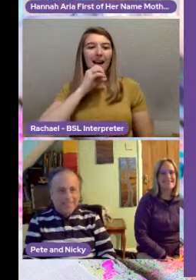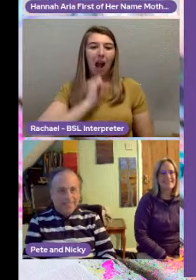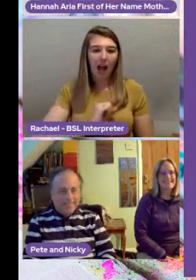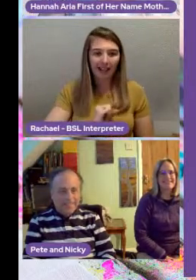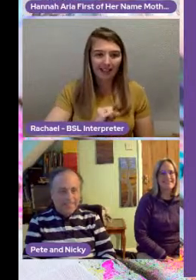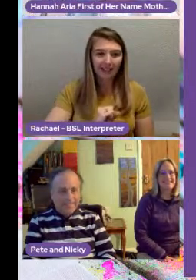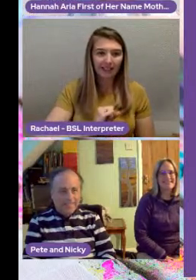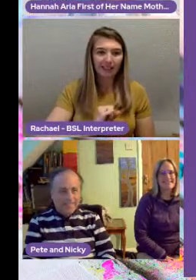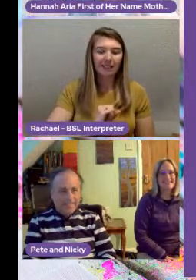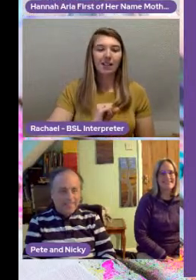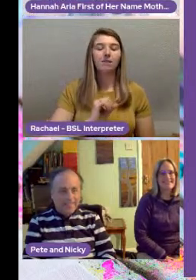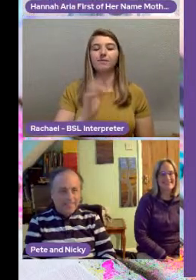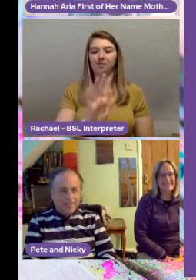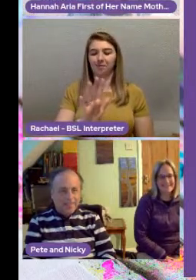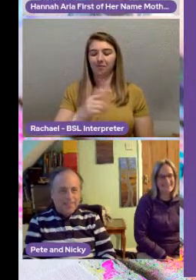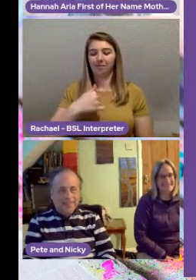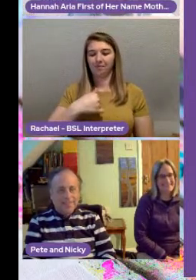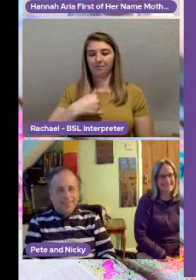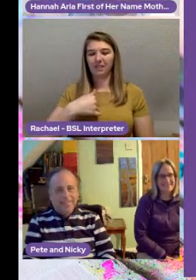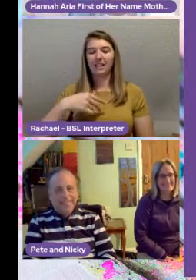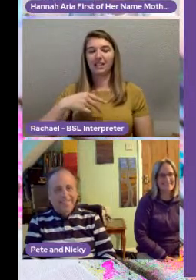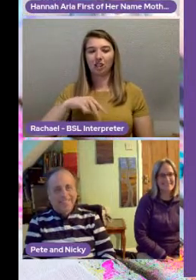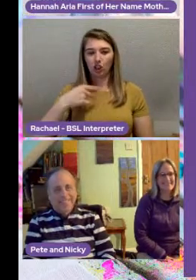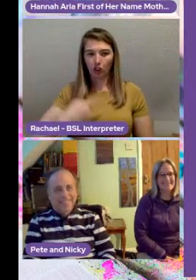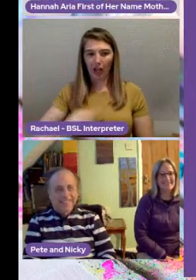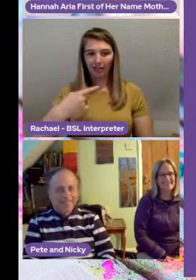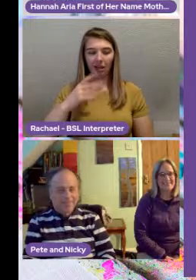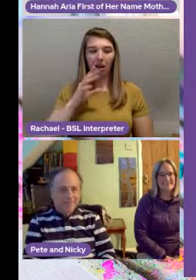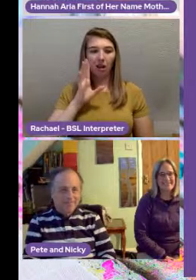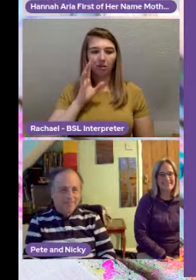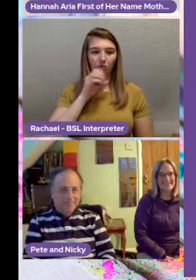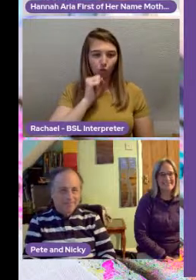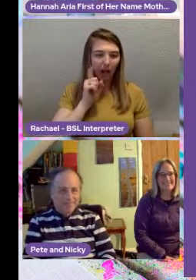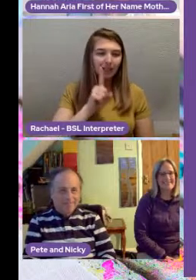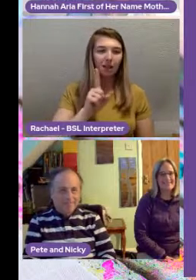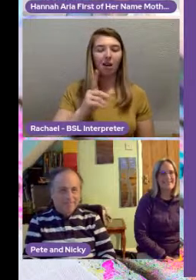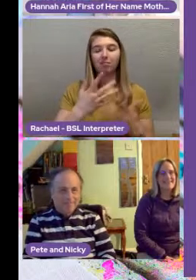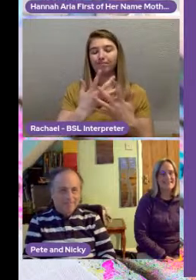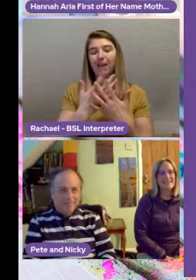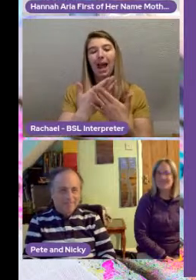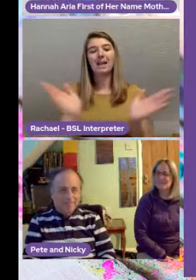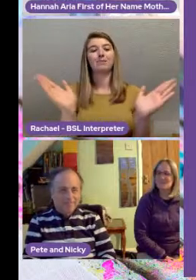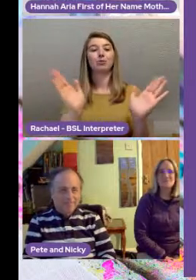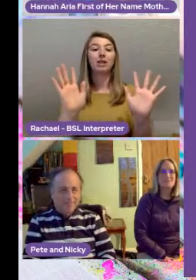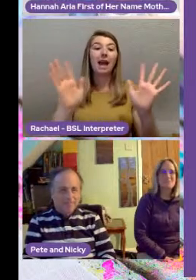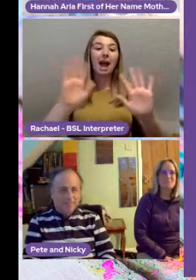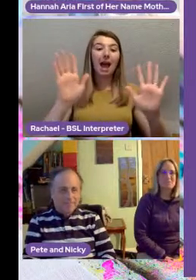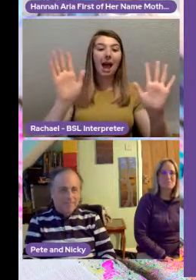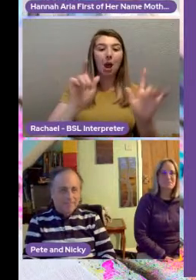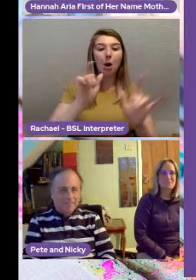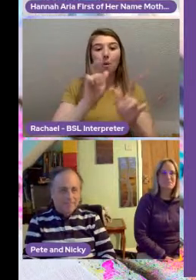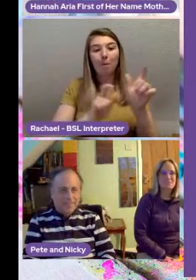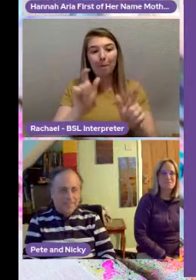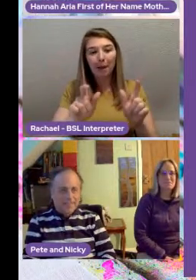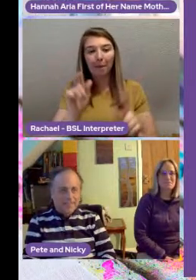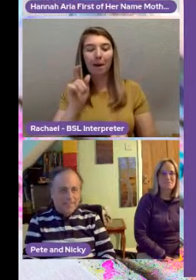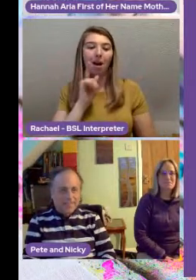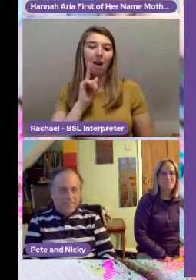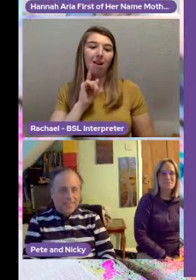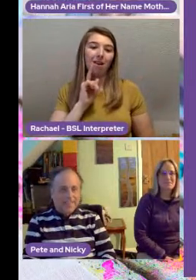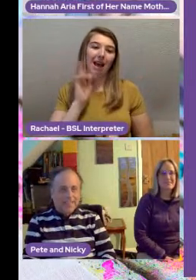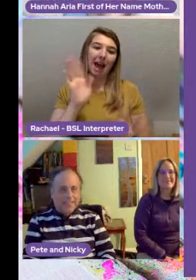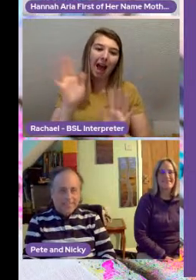neutral. Hello, folks. Hello, humans. Hello, beautiful beings. Okay, and you can pull me up on it because I need to train myself